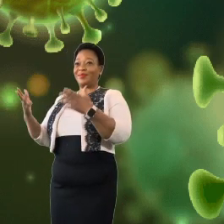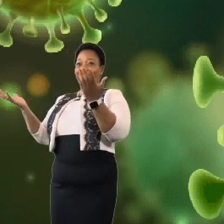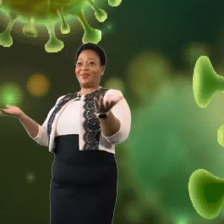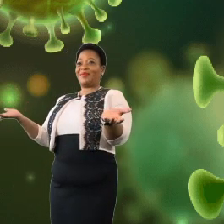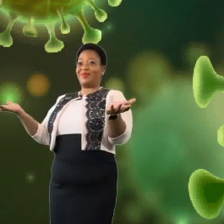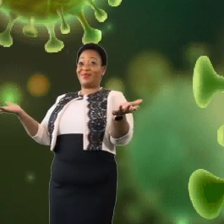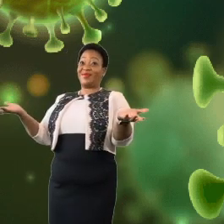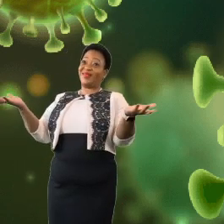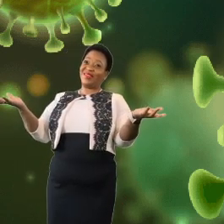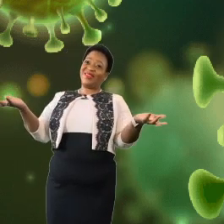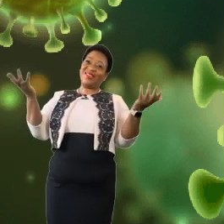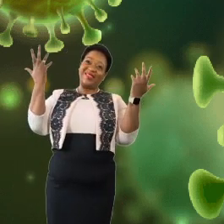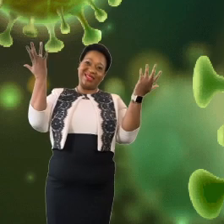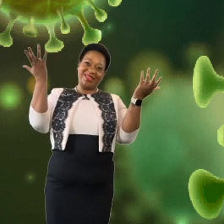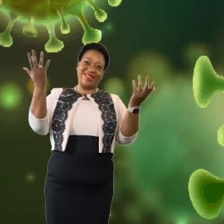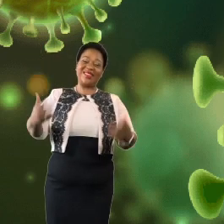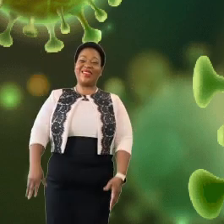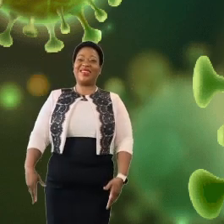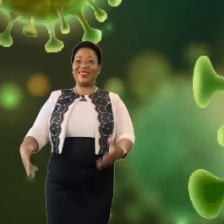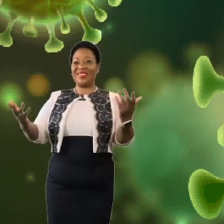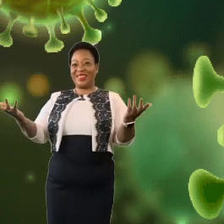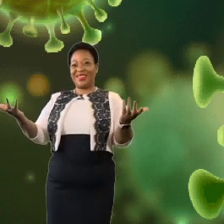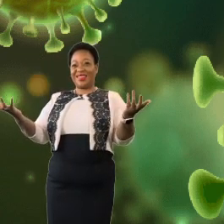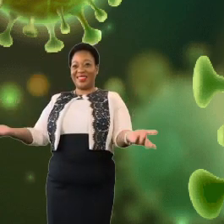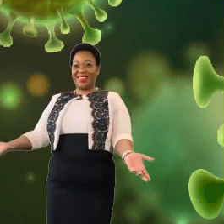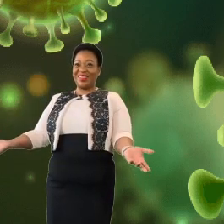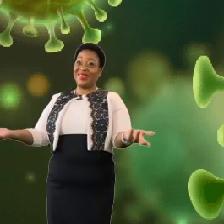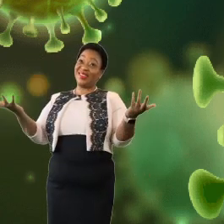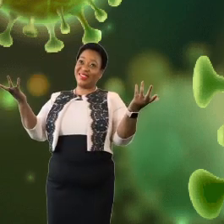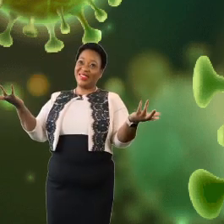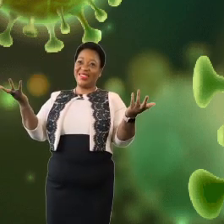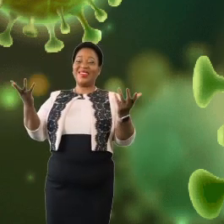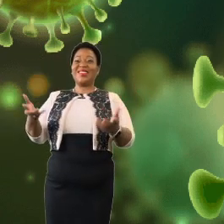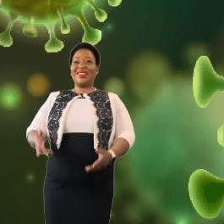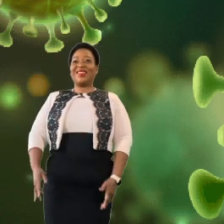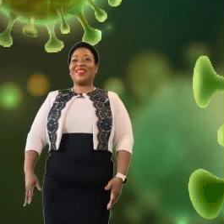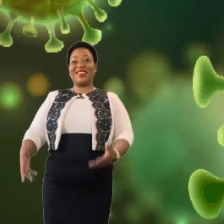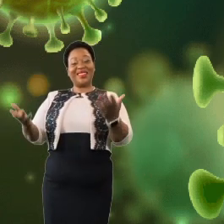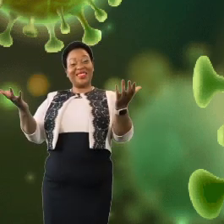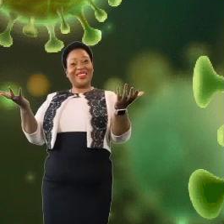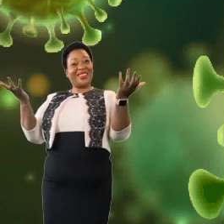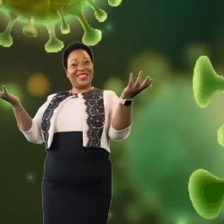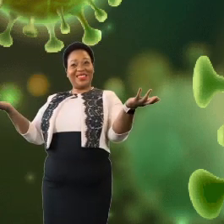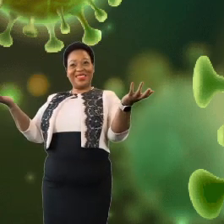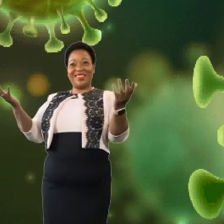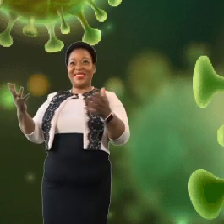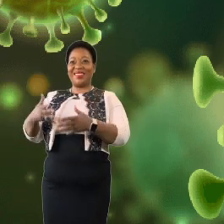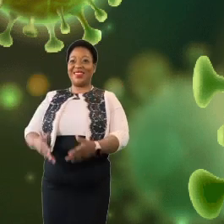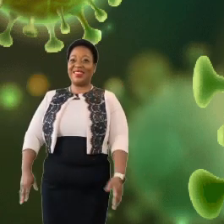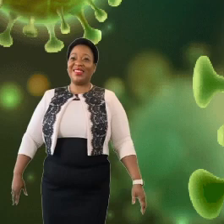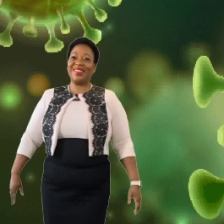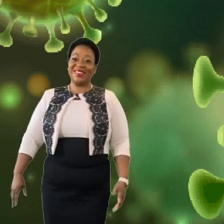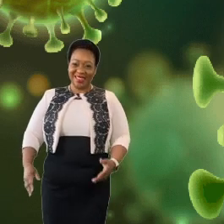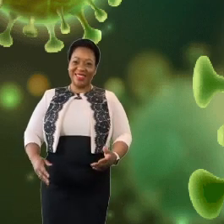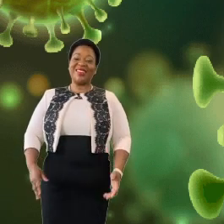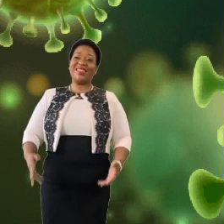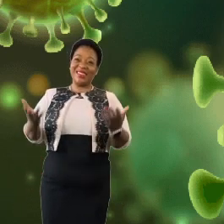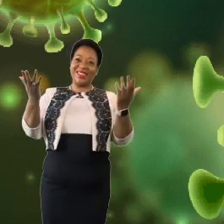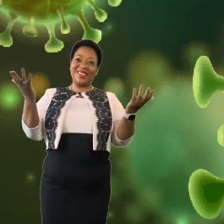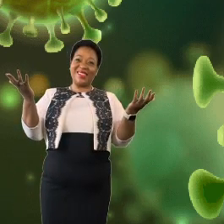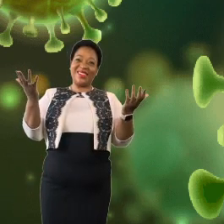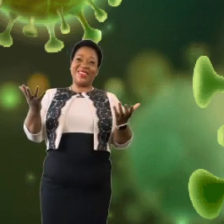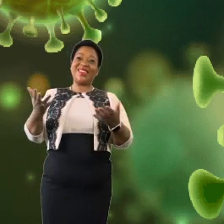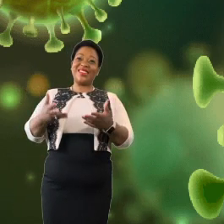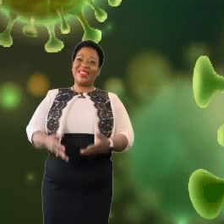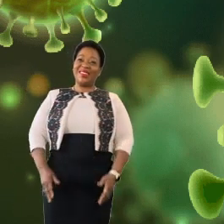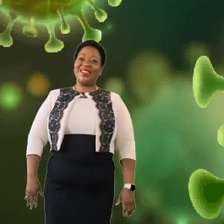be they government or private sector, can come to for facilitation support, raise their concerns and